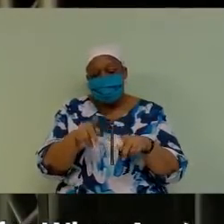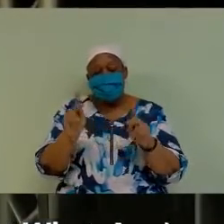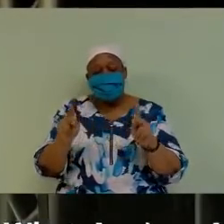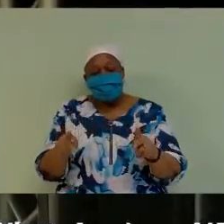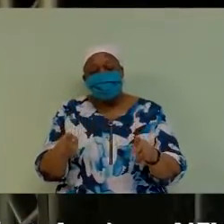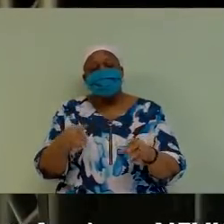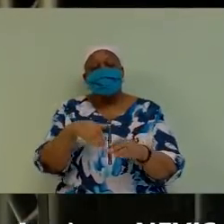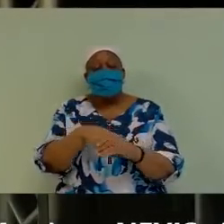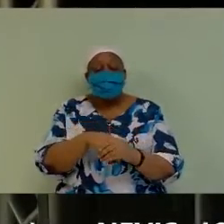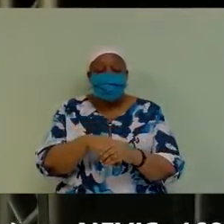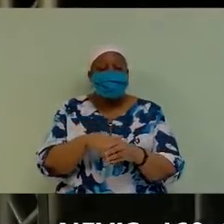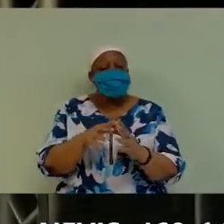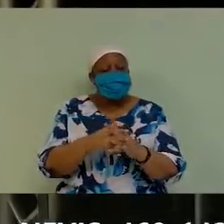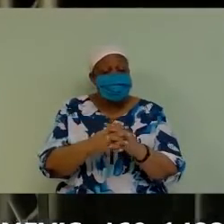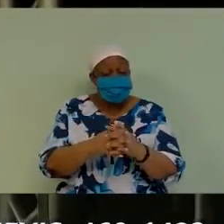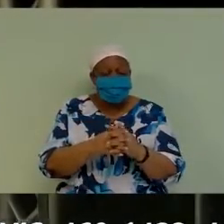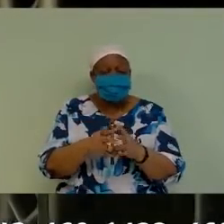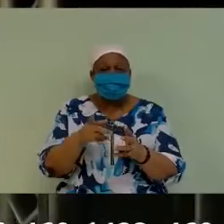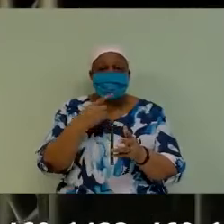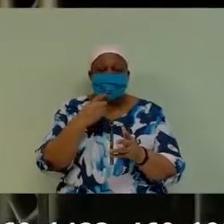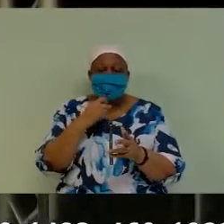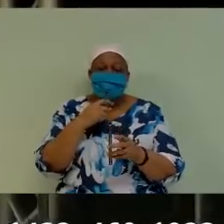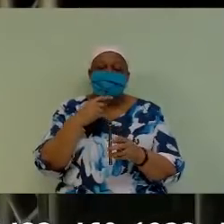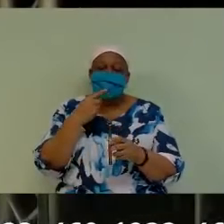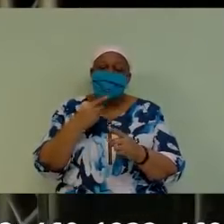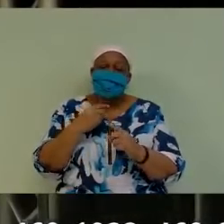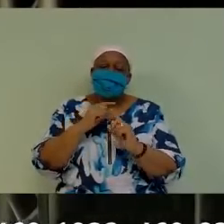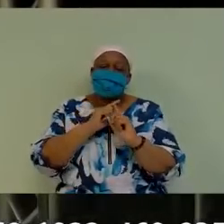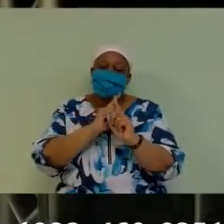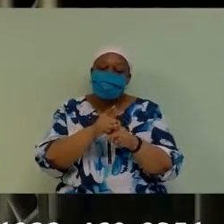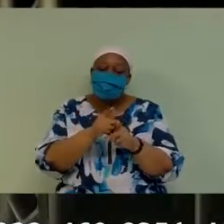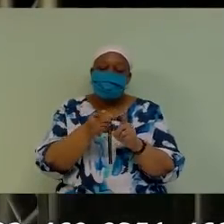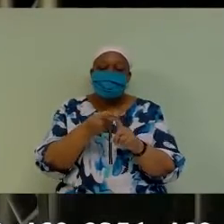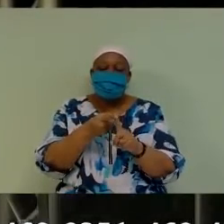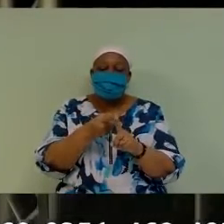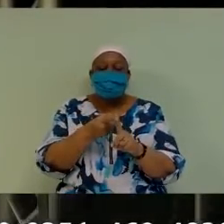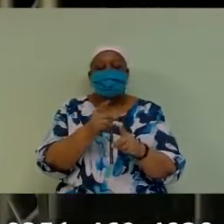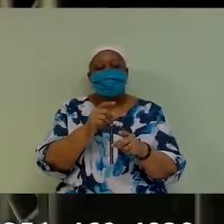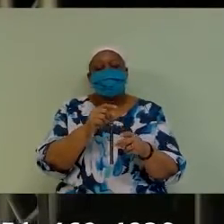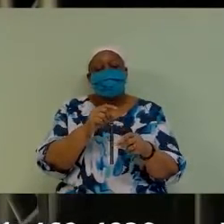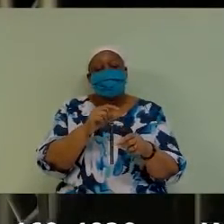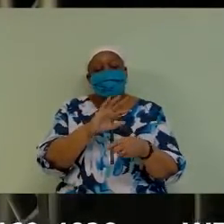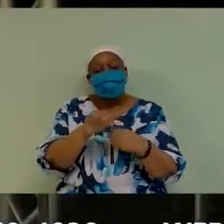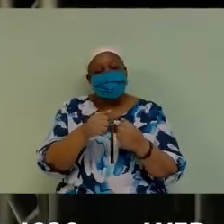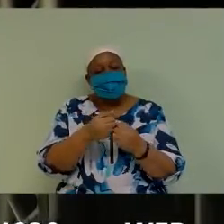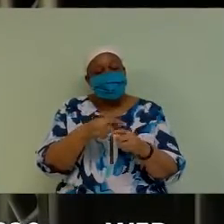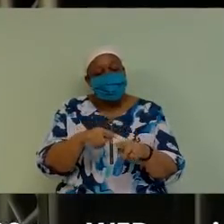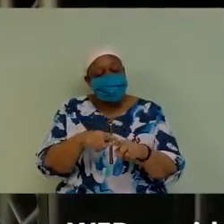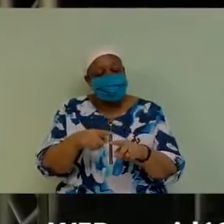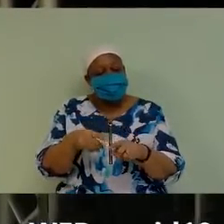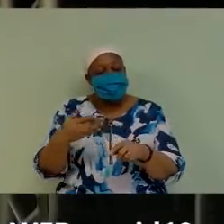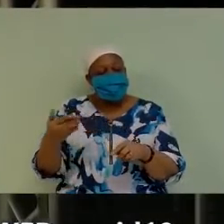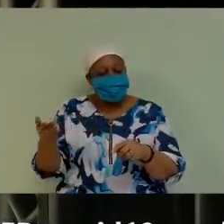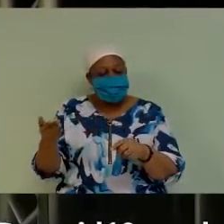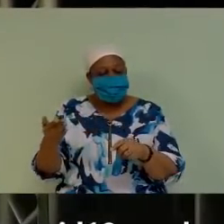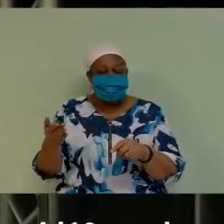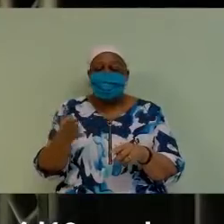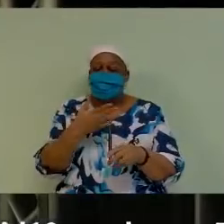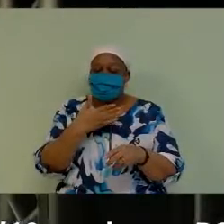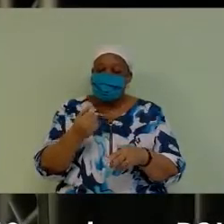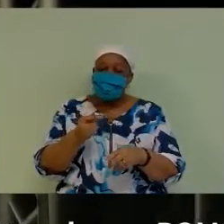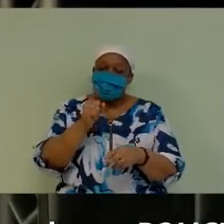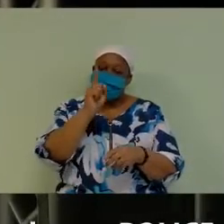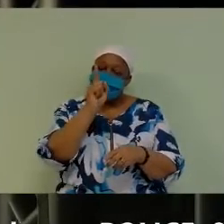enumerated the different groups of individuals who would have responded. And as he came to a close, he said, there is one group that is just